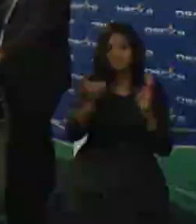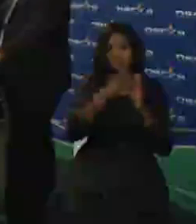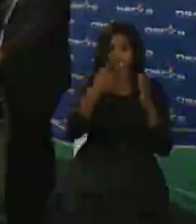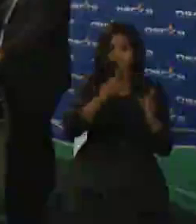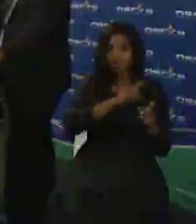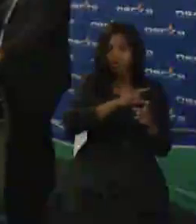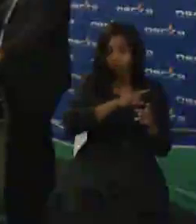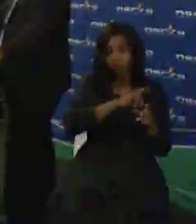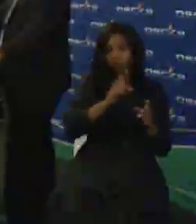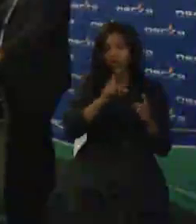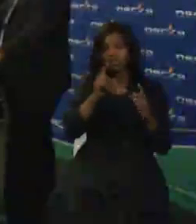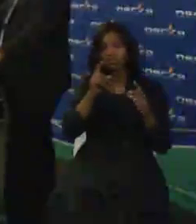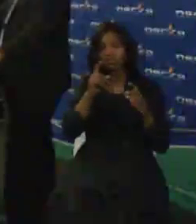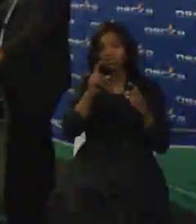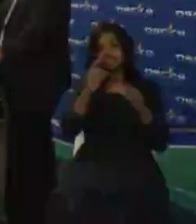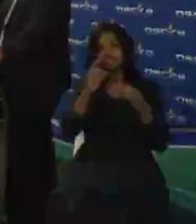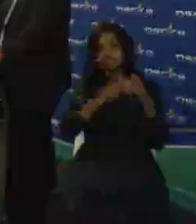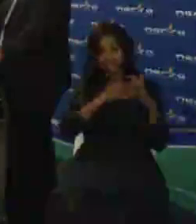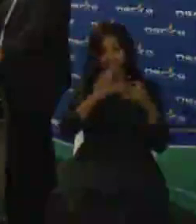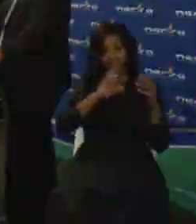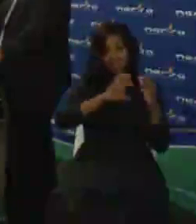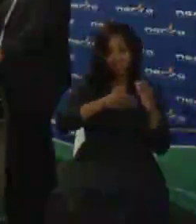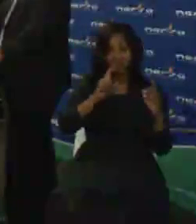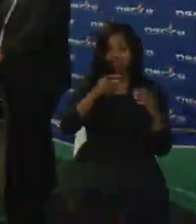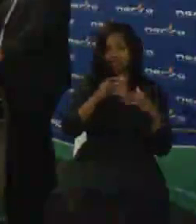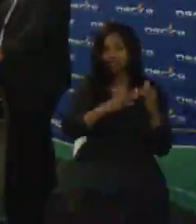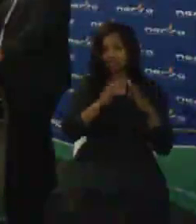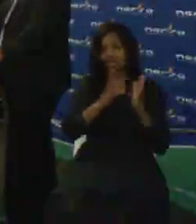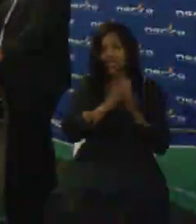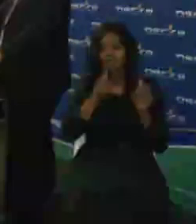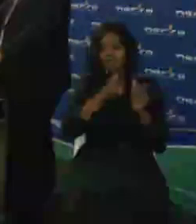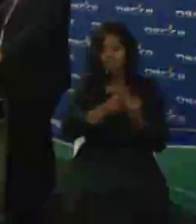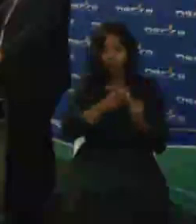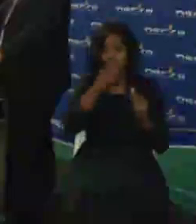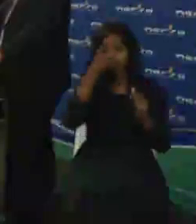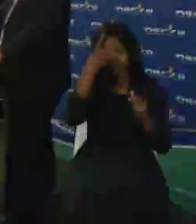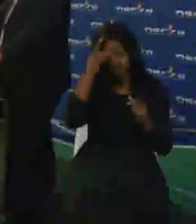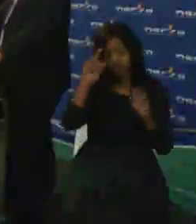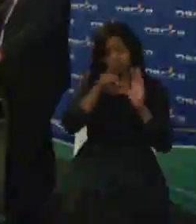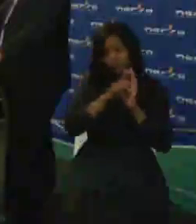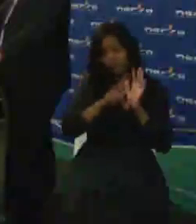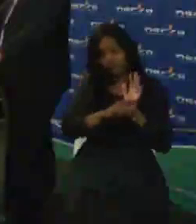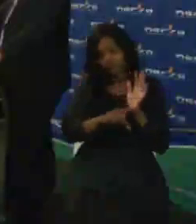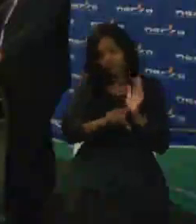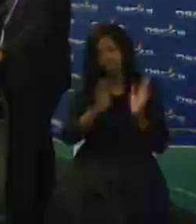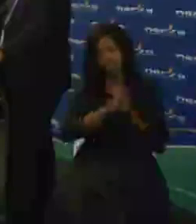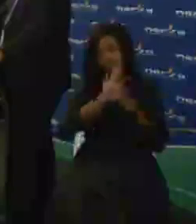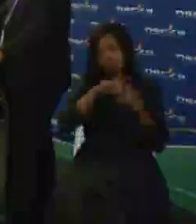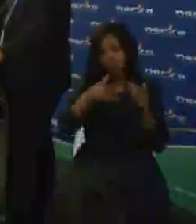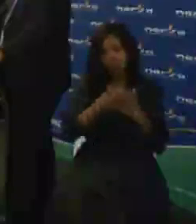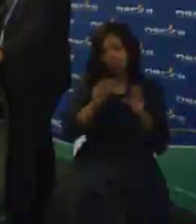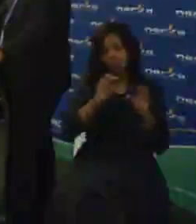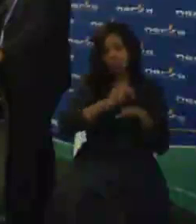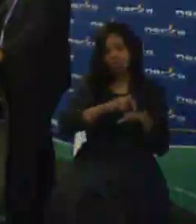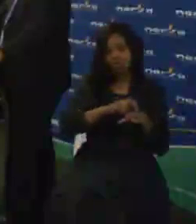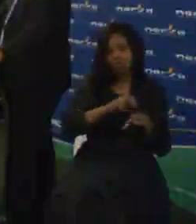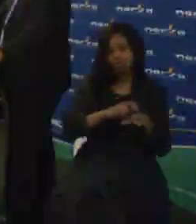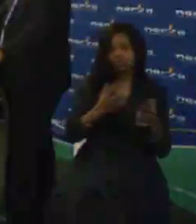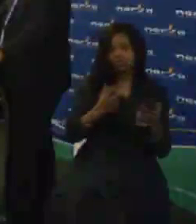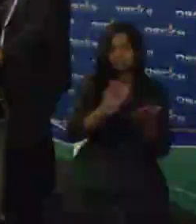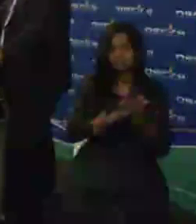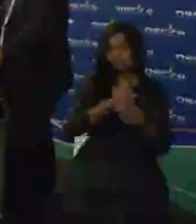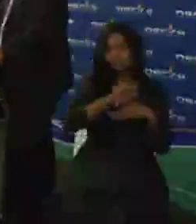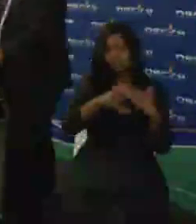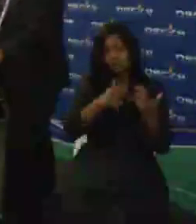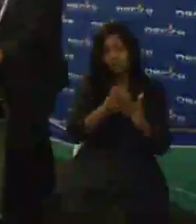Eskom should build, etc. And in terms of government policy, in terms of the requirements, and even in